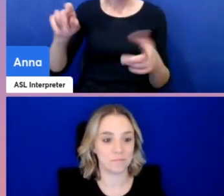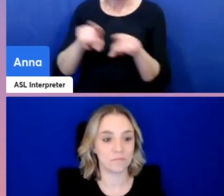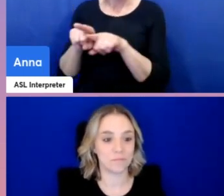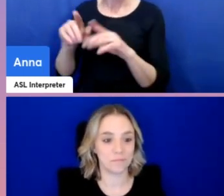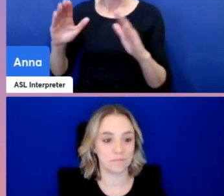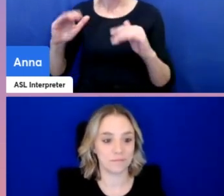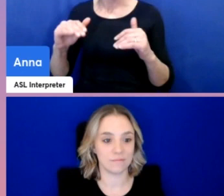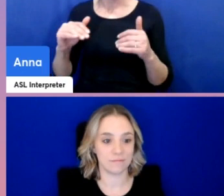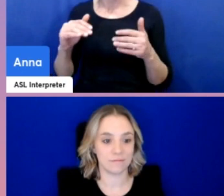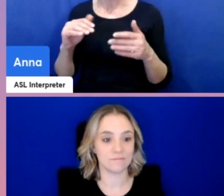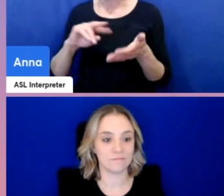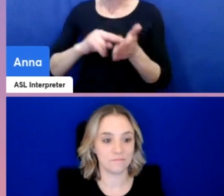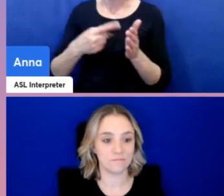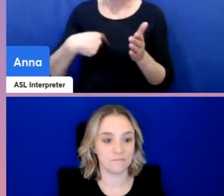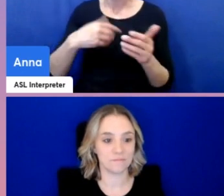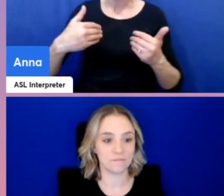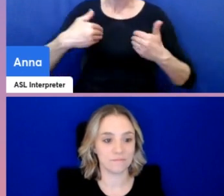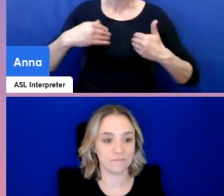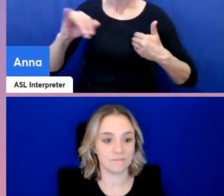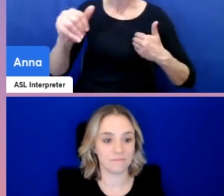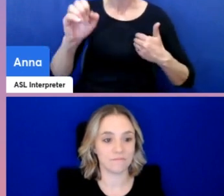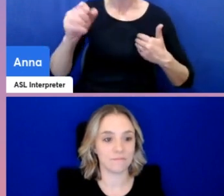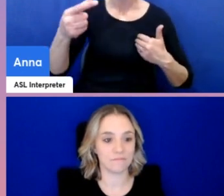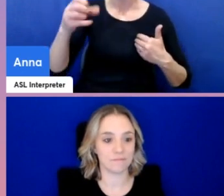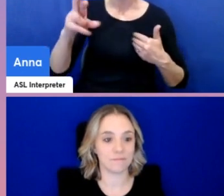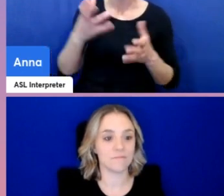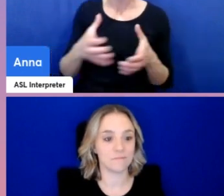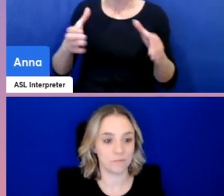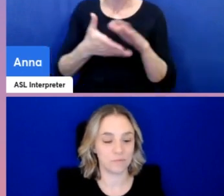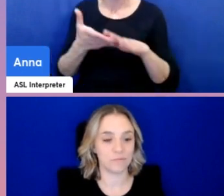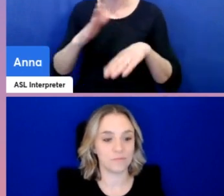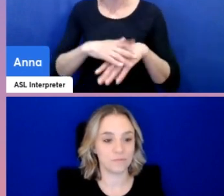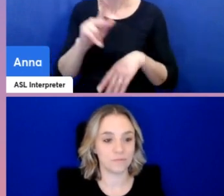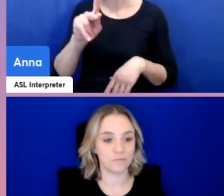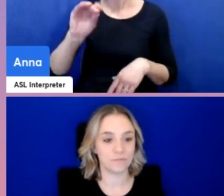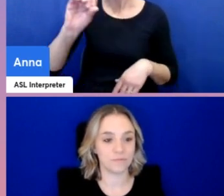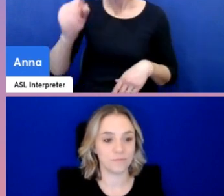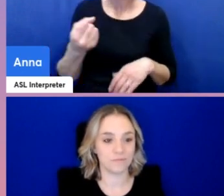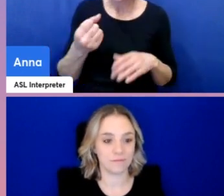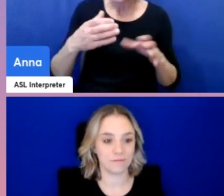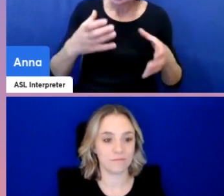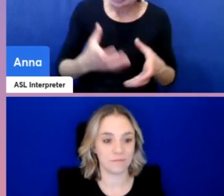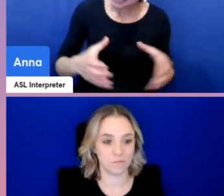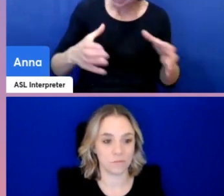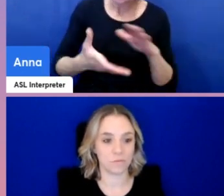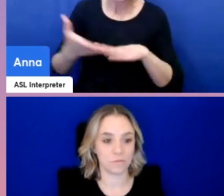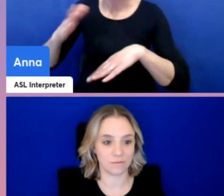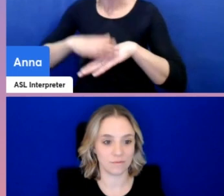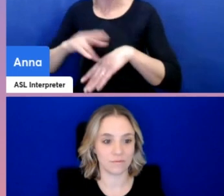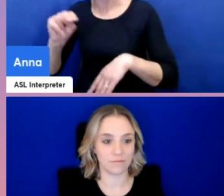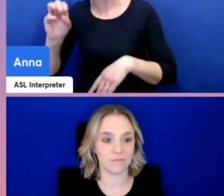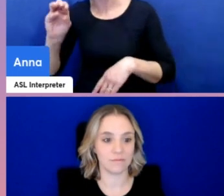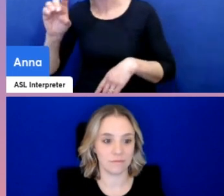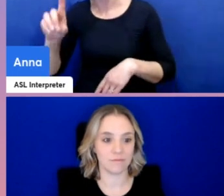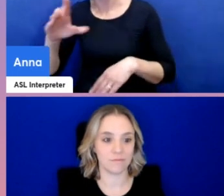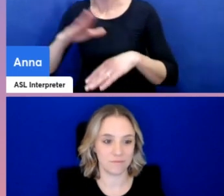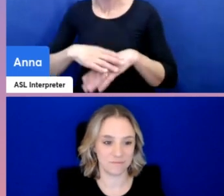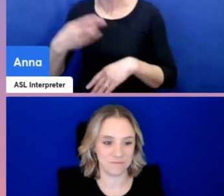which means that we have a Jaeger container running on a K0's container, running on Nomad, on the HashiCube